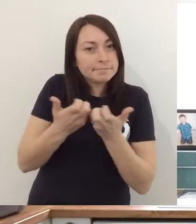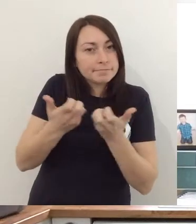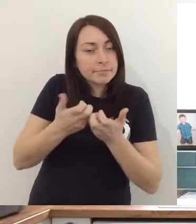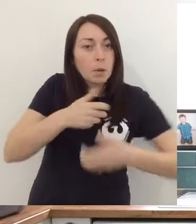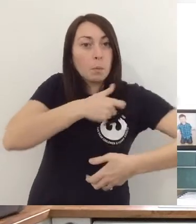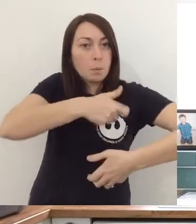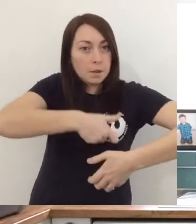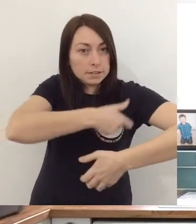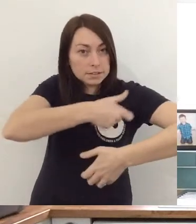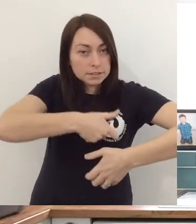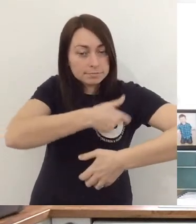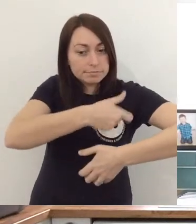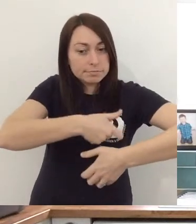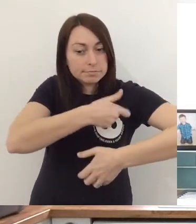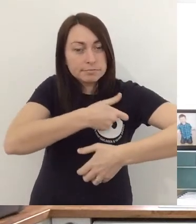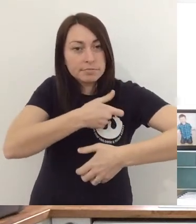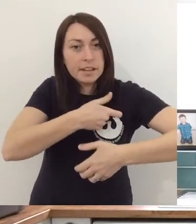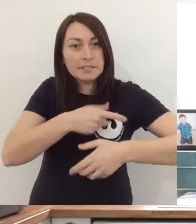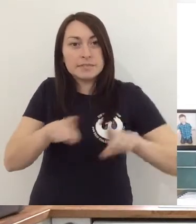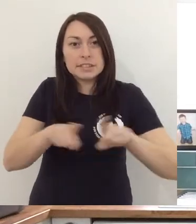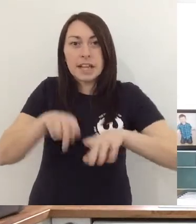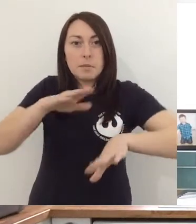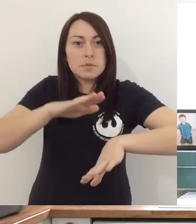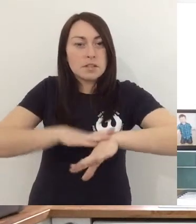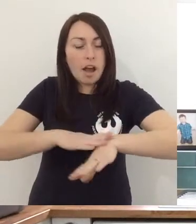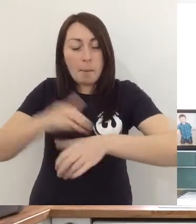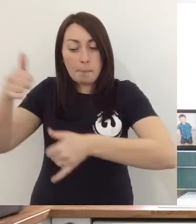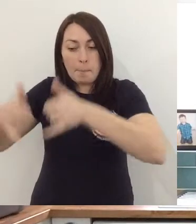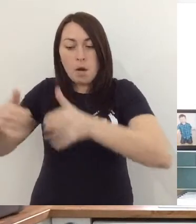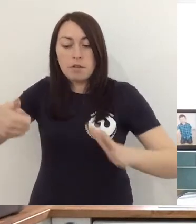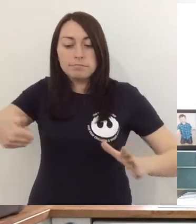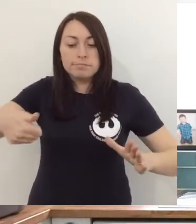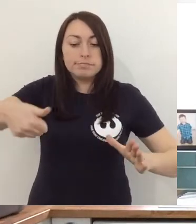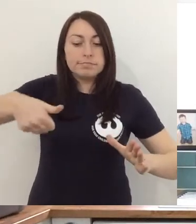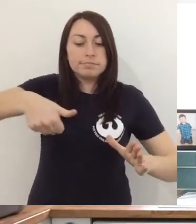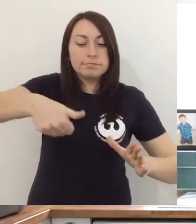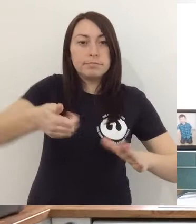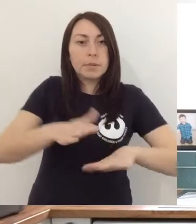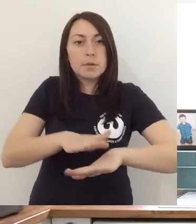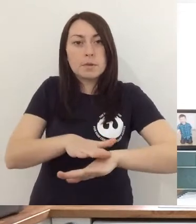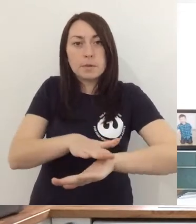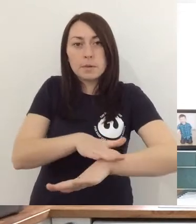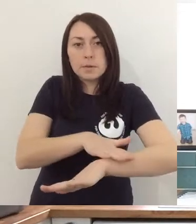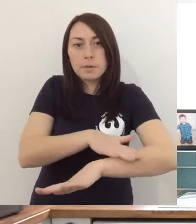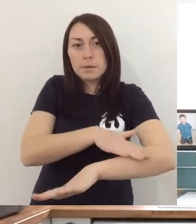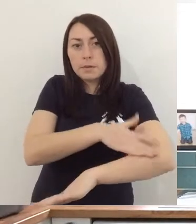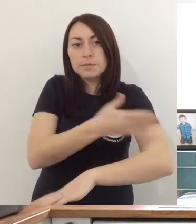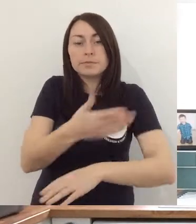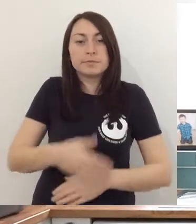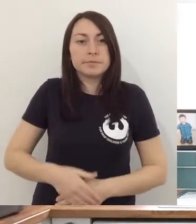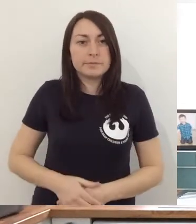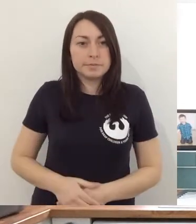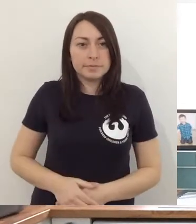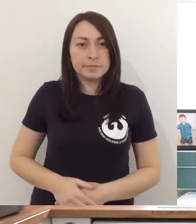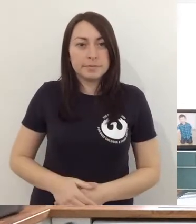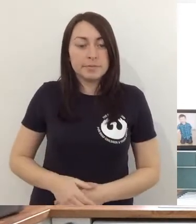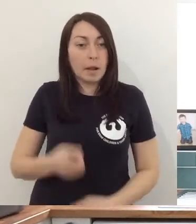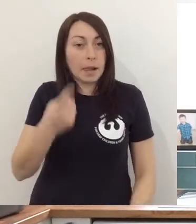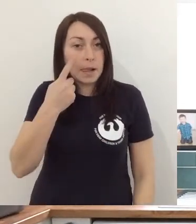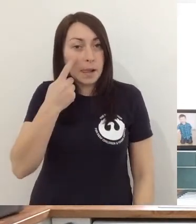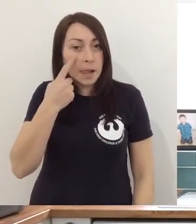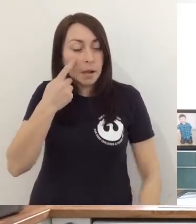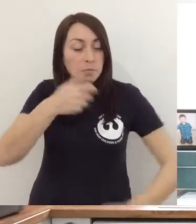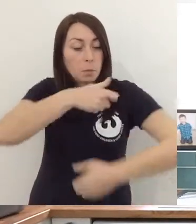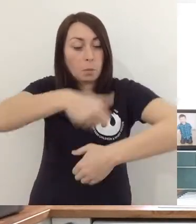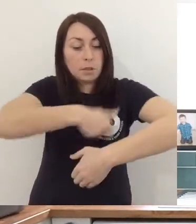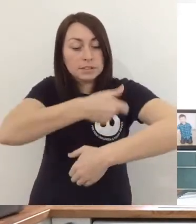put our whisk on and slowly add this at the same time until all the milk is gone. So pop